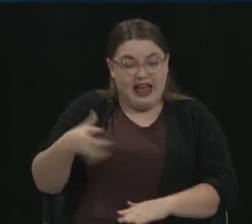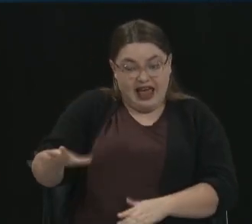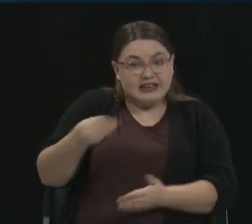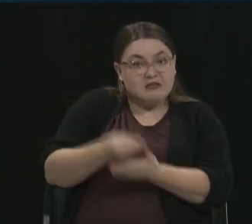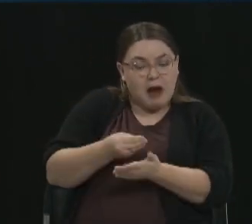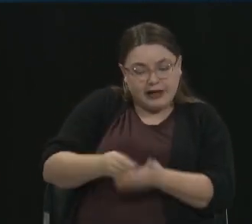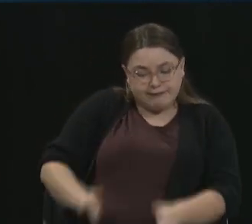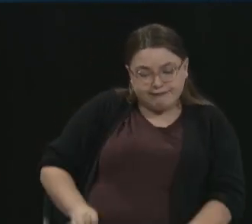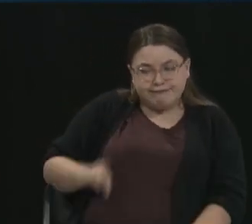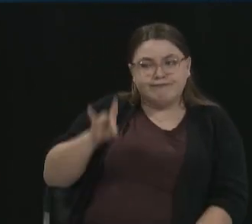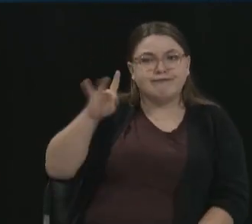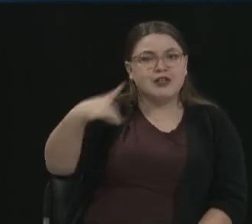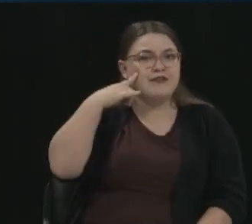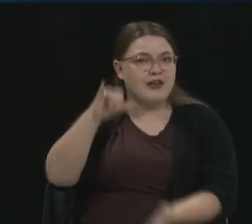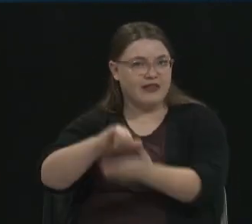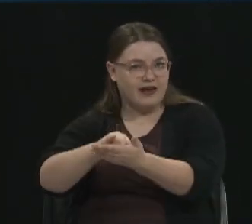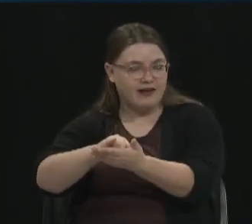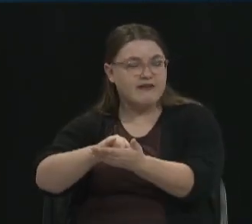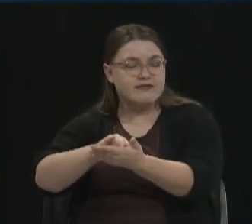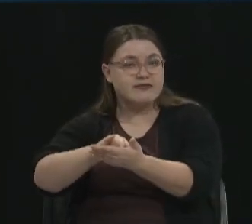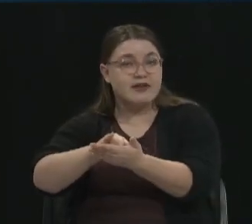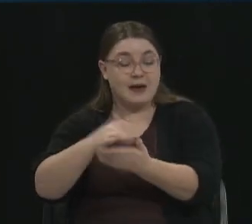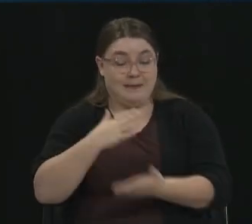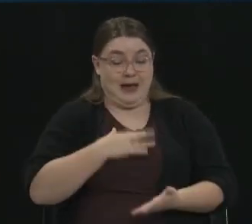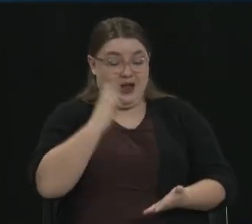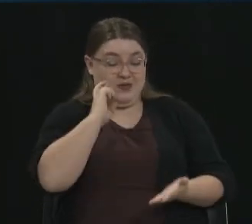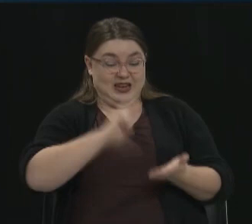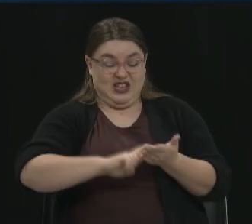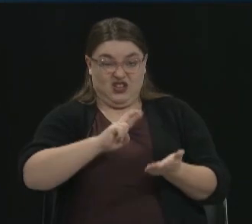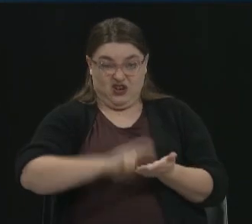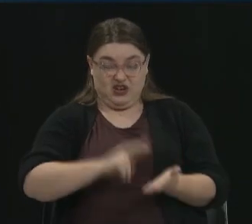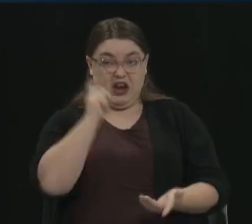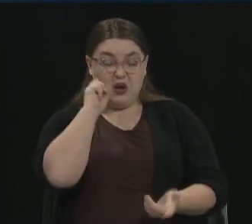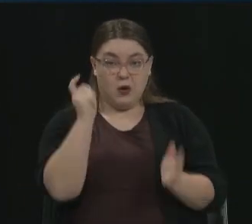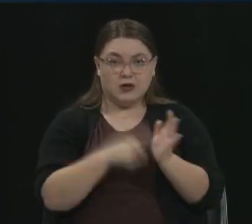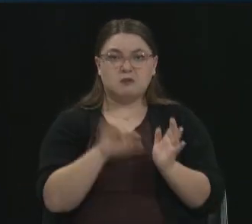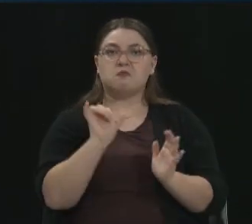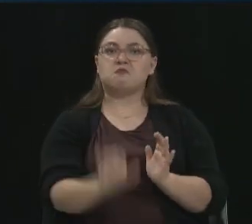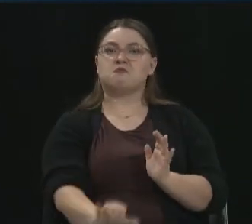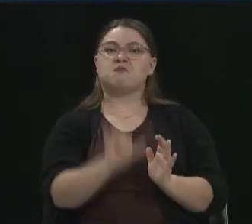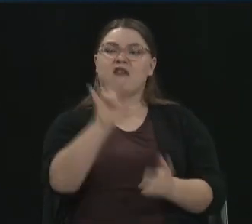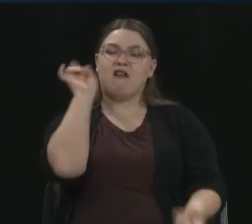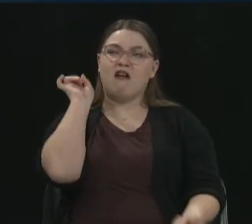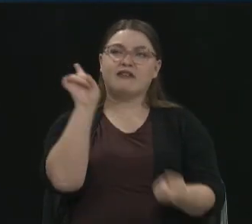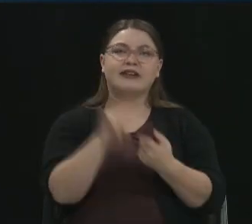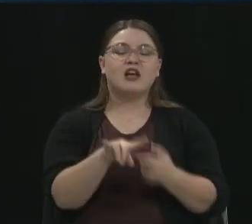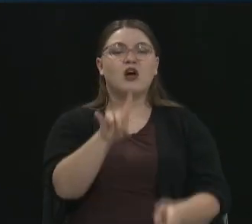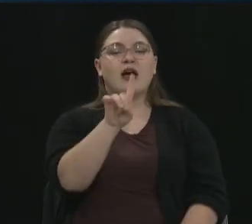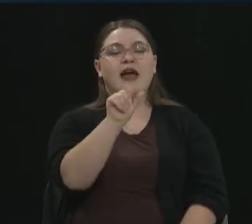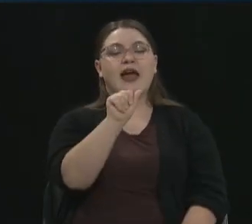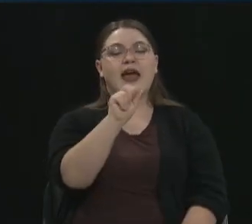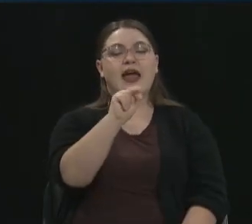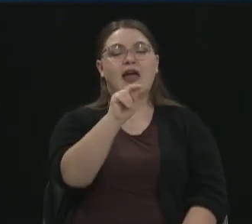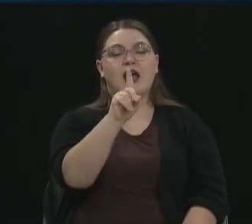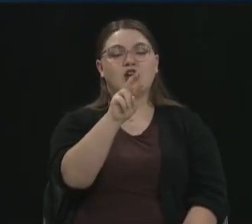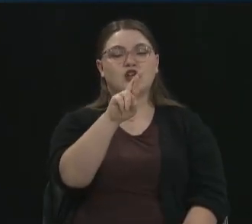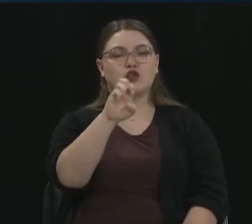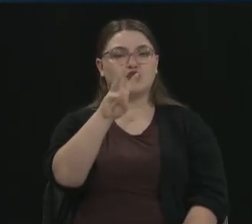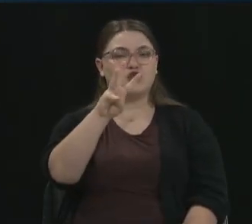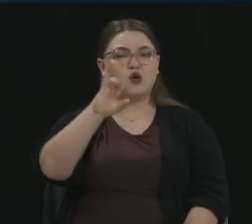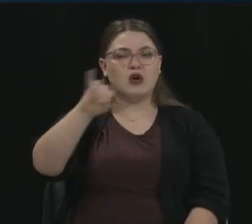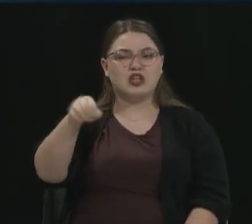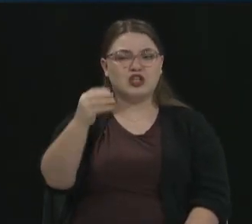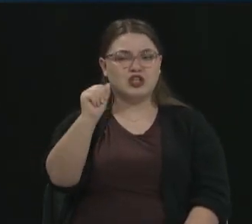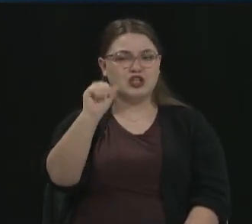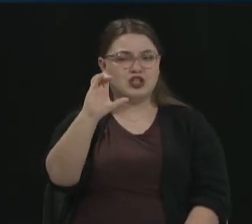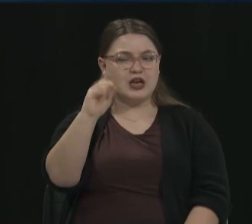first election. And at least in my research, it wasn't until I think it was Andrew Jackson, who was of less means,